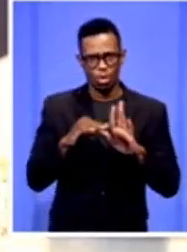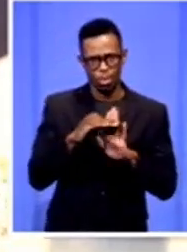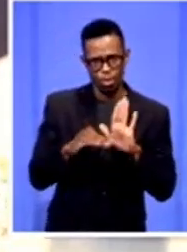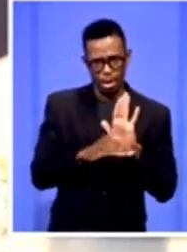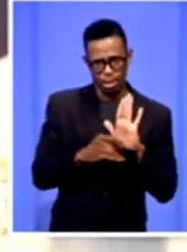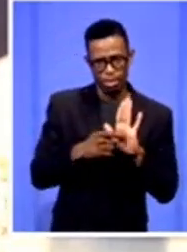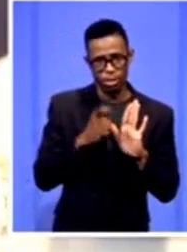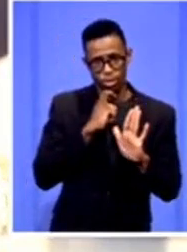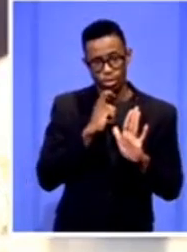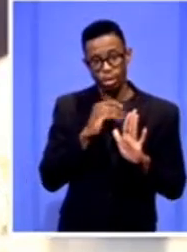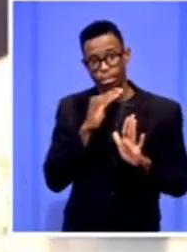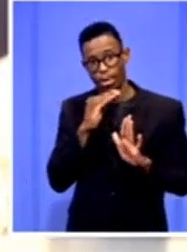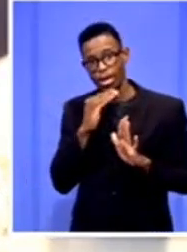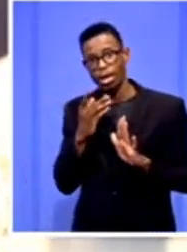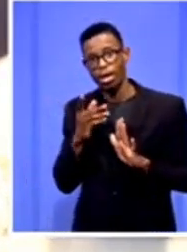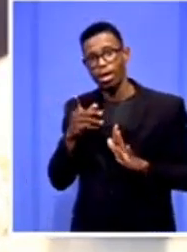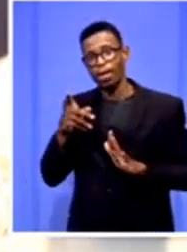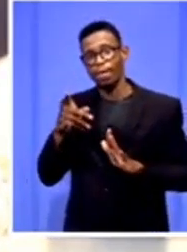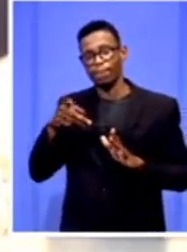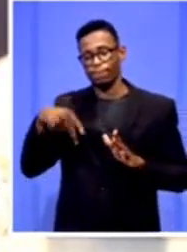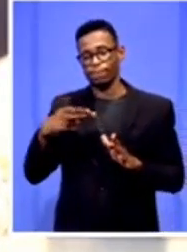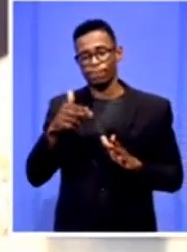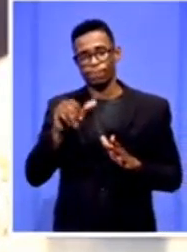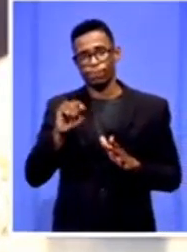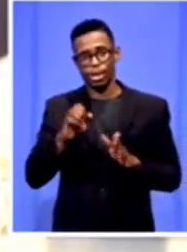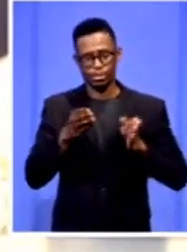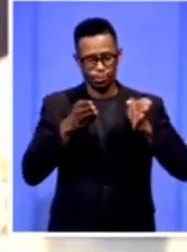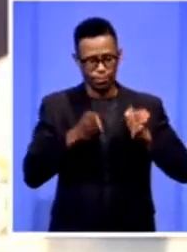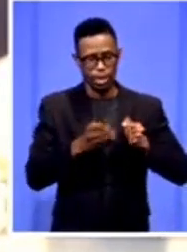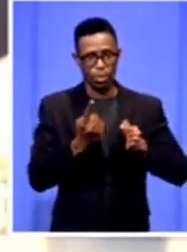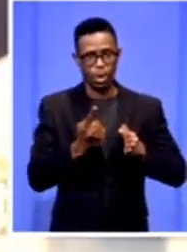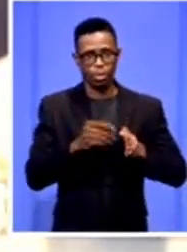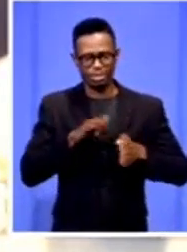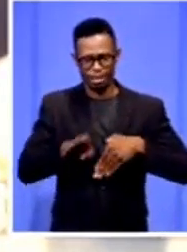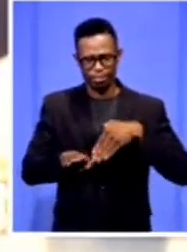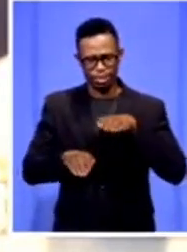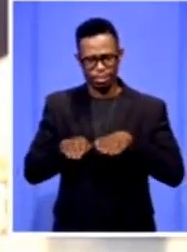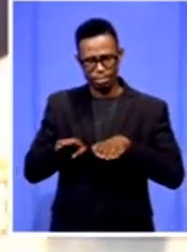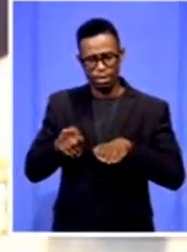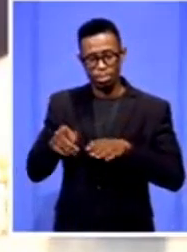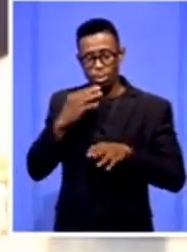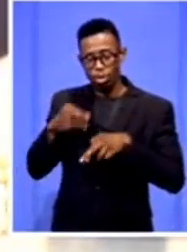following access roads at a cost of 64 million rands and created